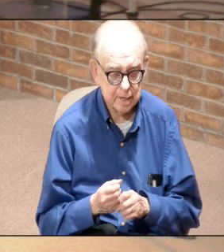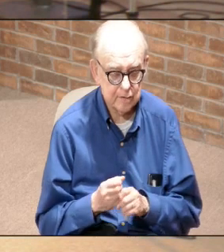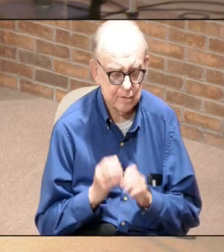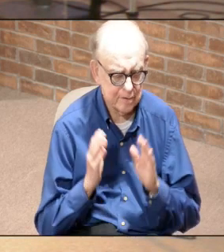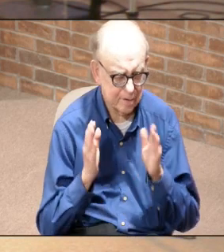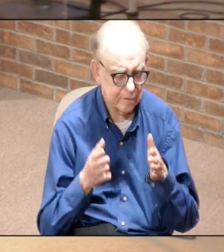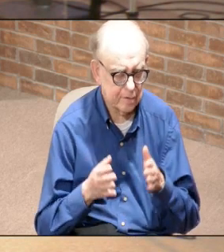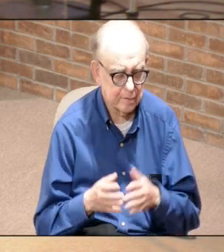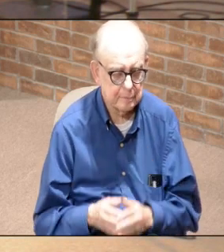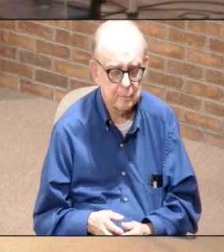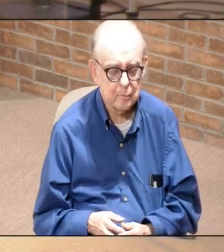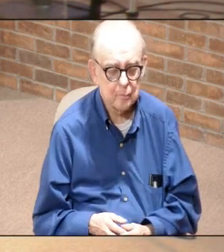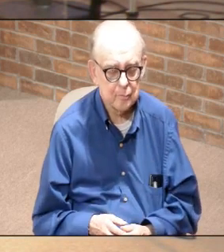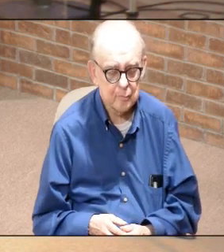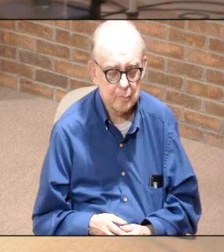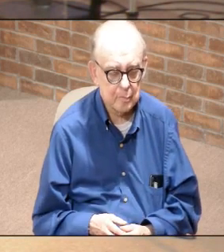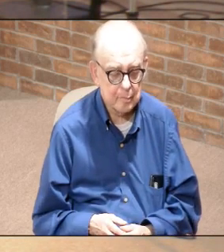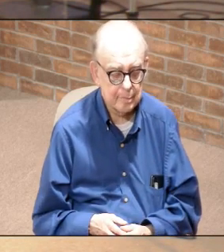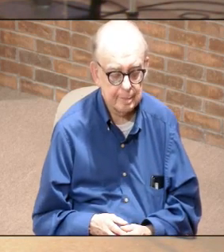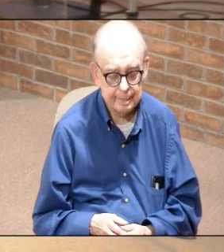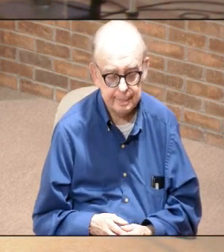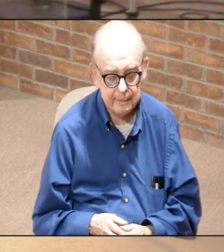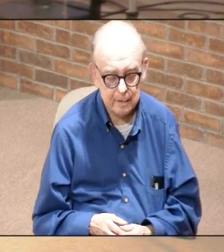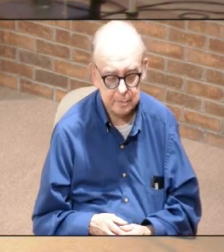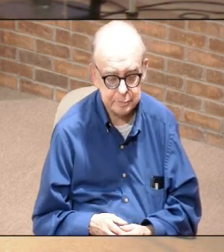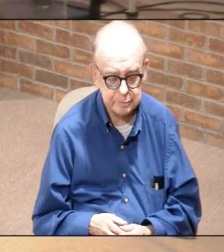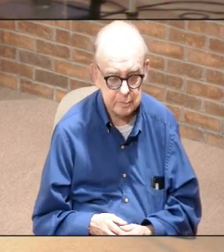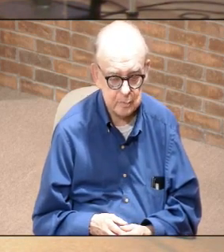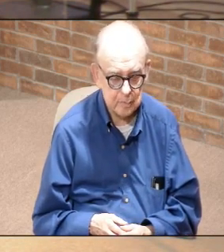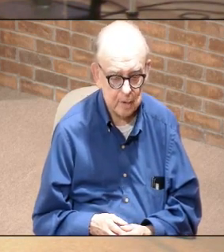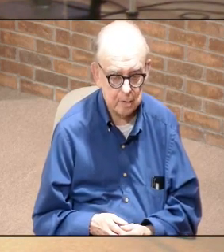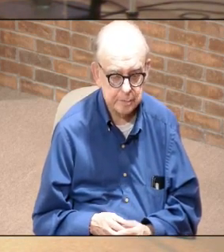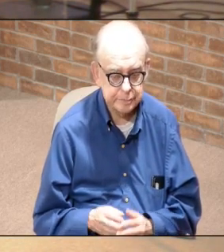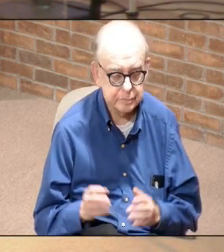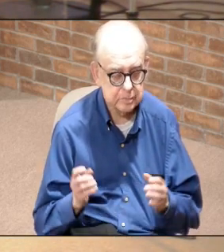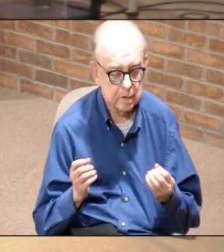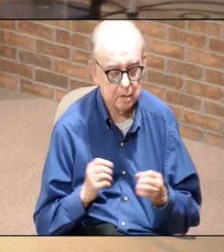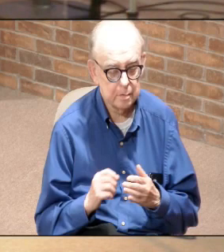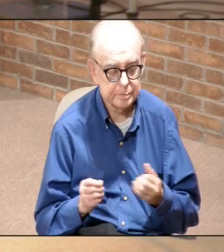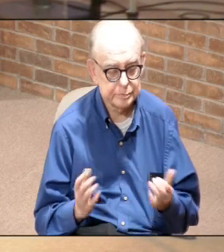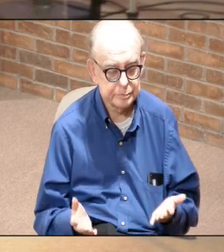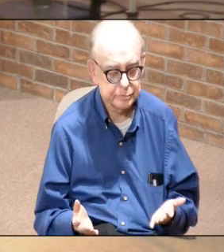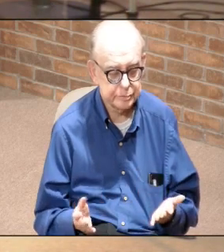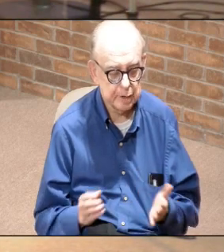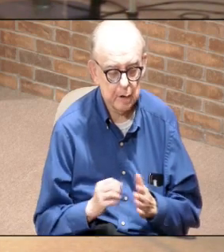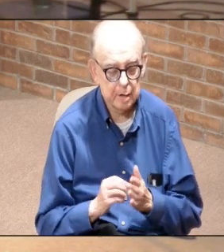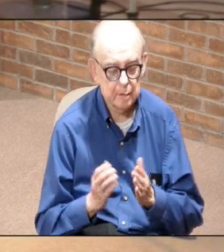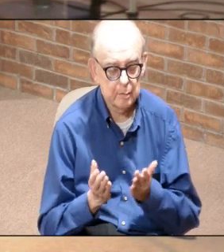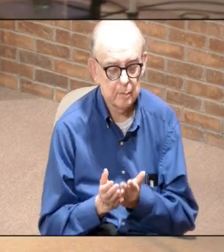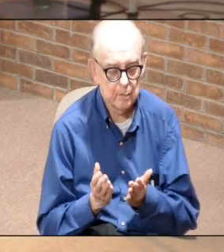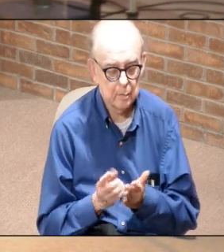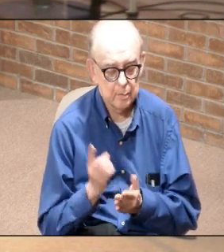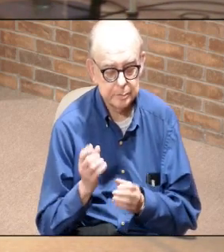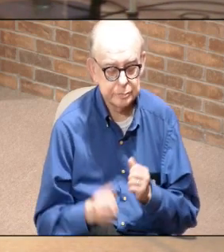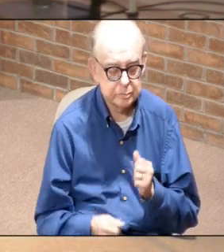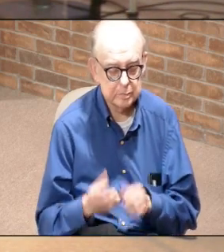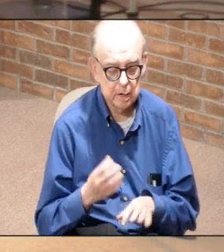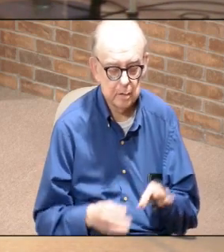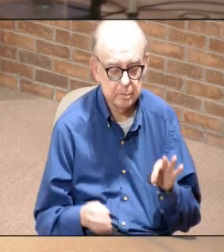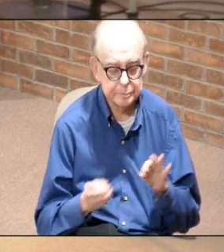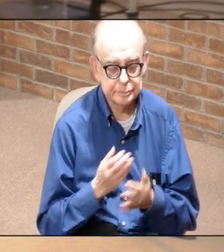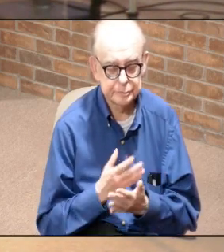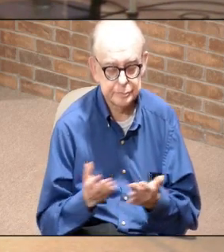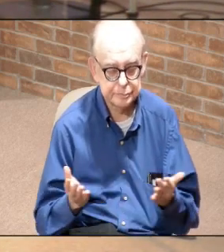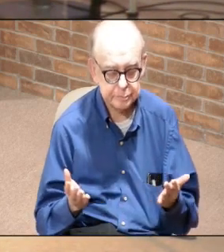eyes, and draws you to it. Writers today, when they write these books, one of the most important